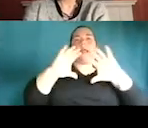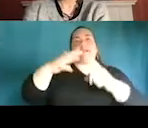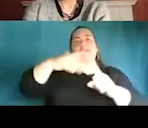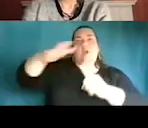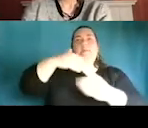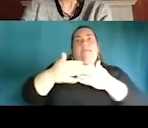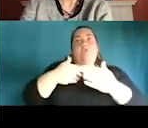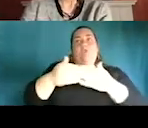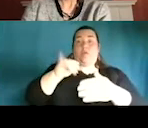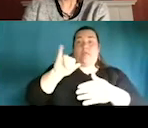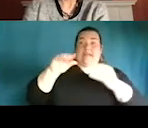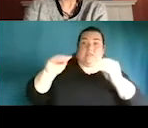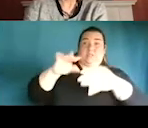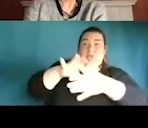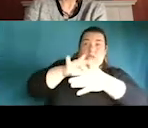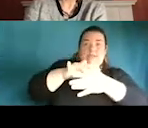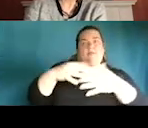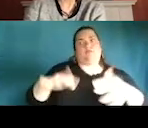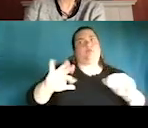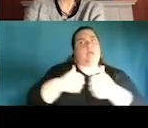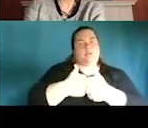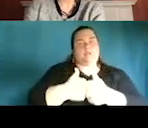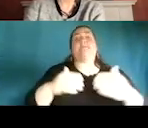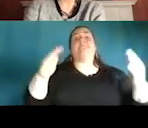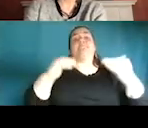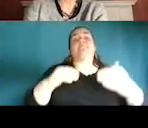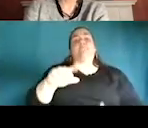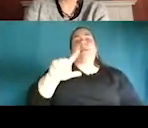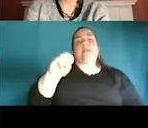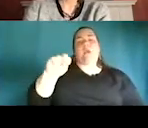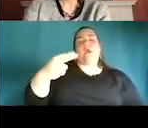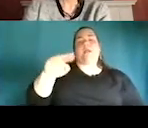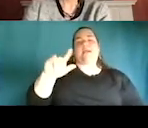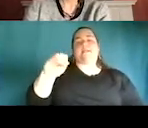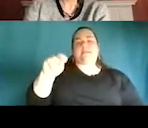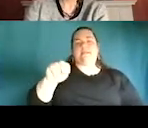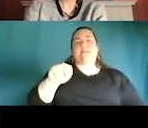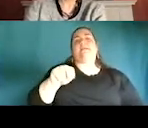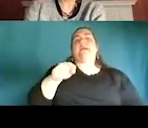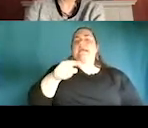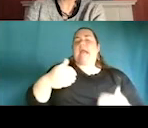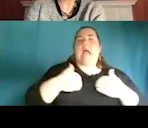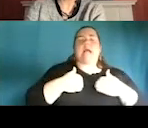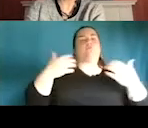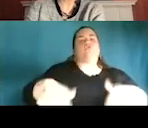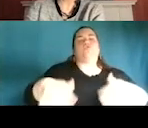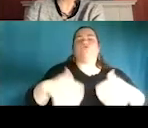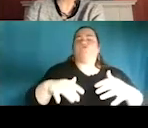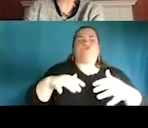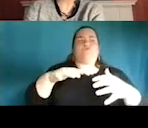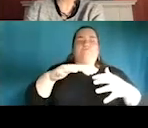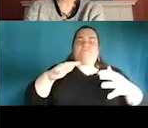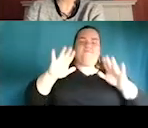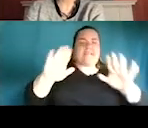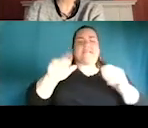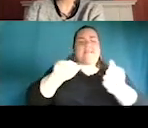Next, Leon Hilton is also cited for his synthetic approach. His research brings together modern and contemporary